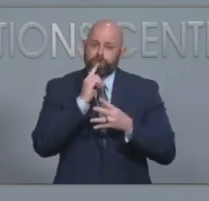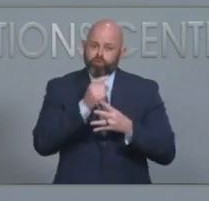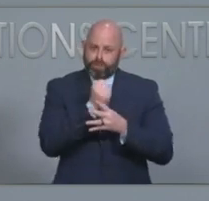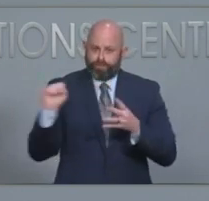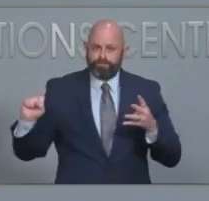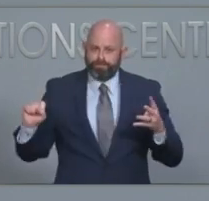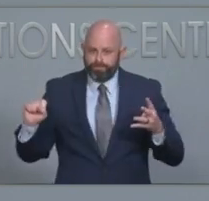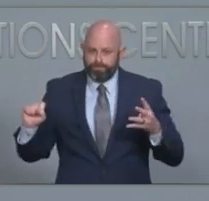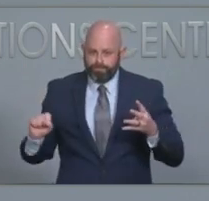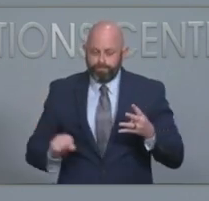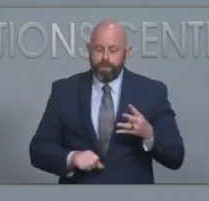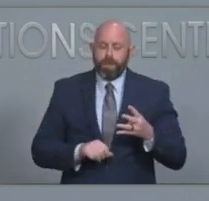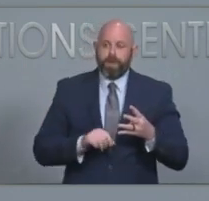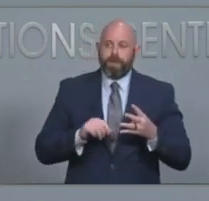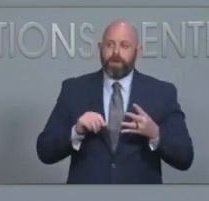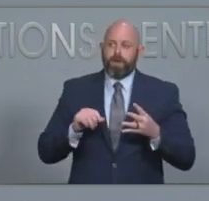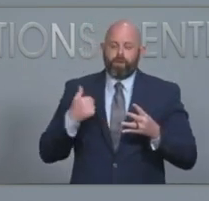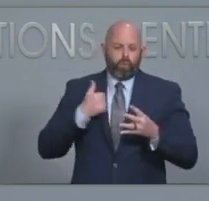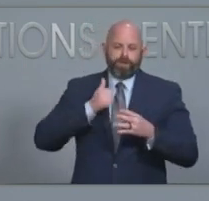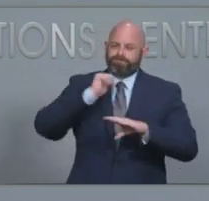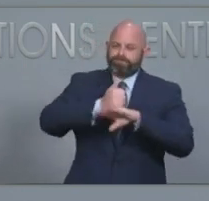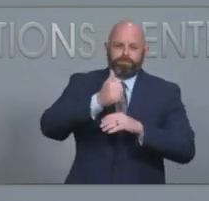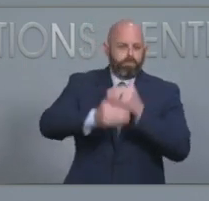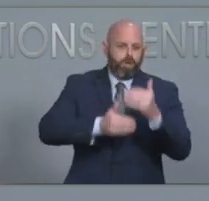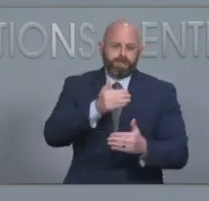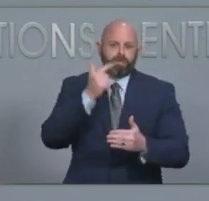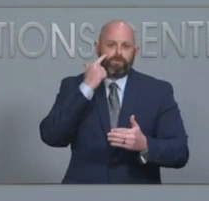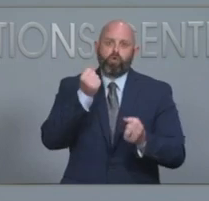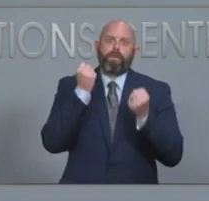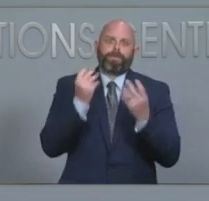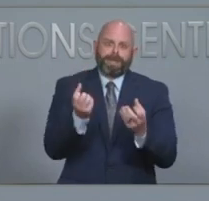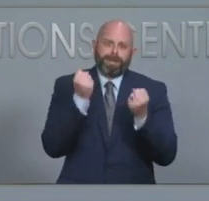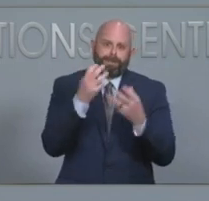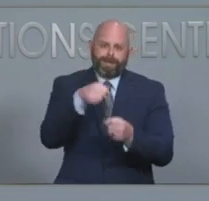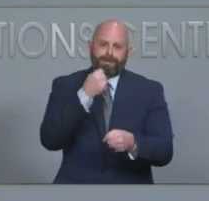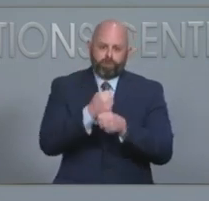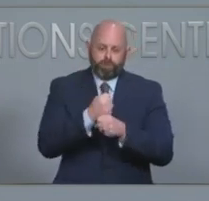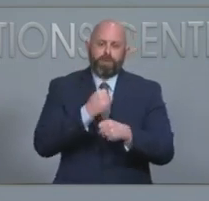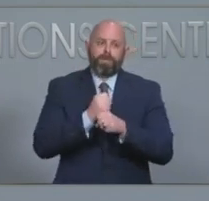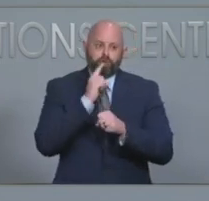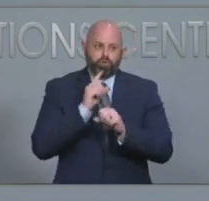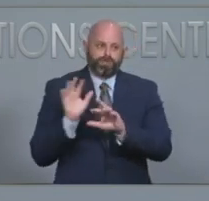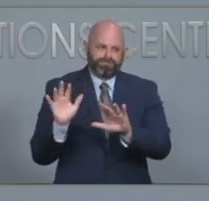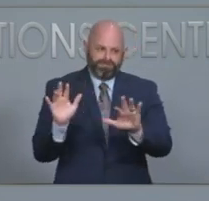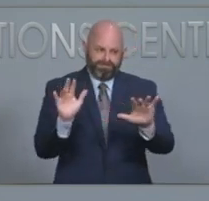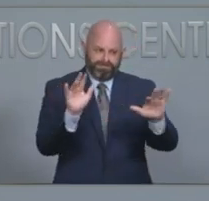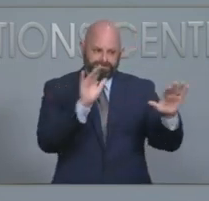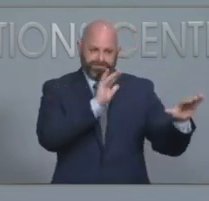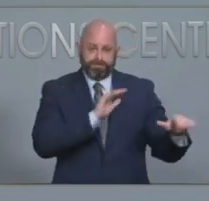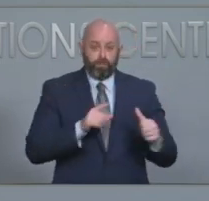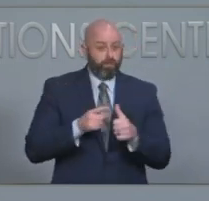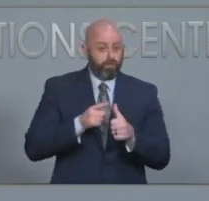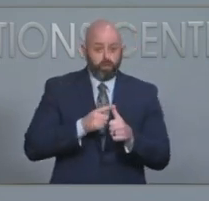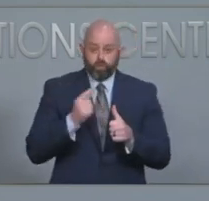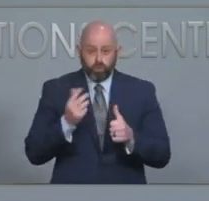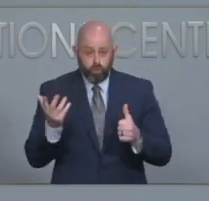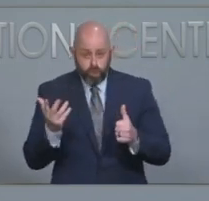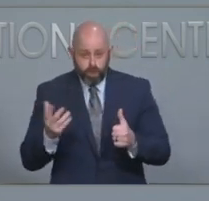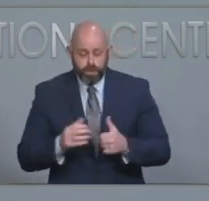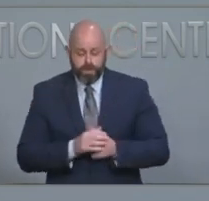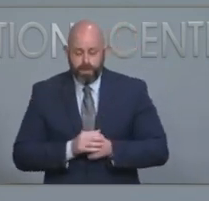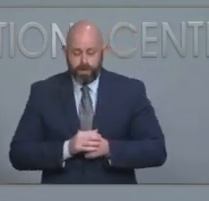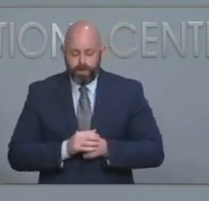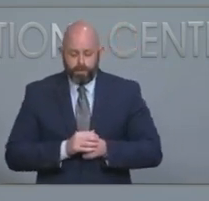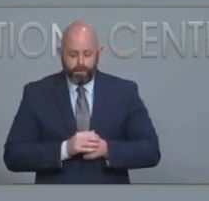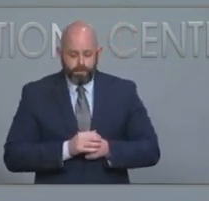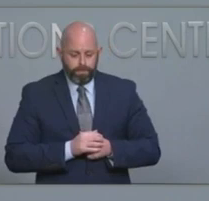processes that have been in place, many of them for many years. We begin by